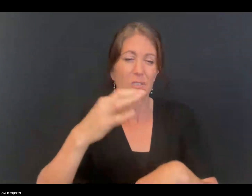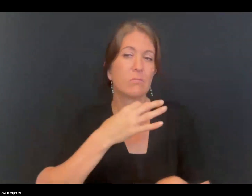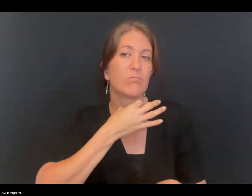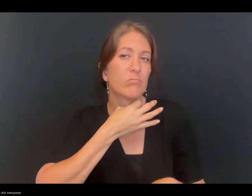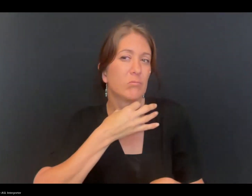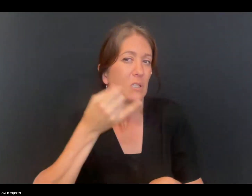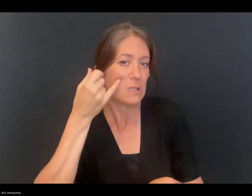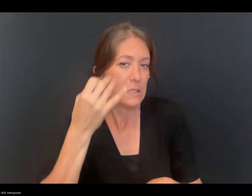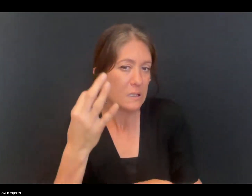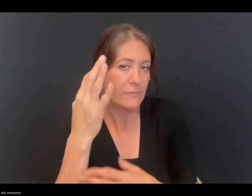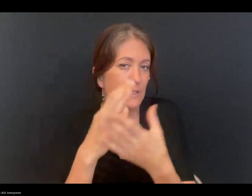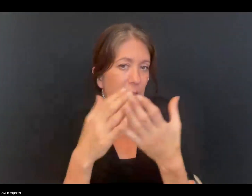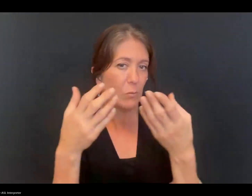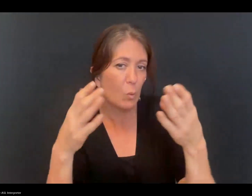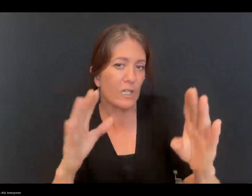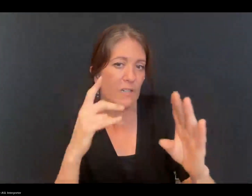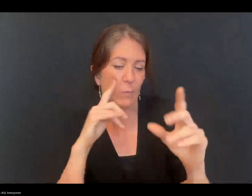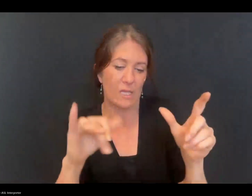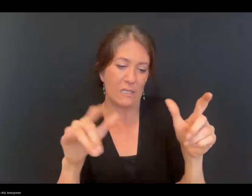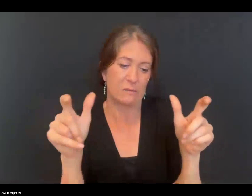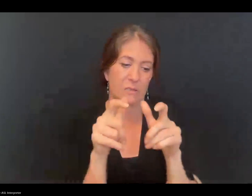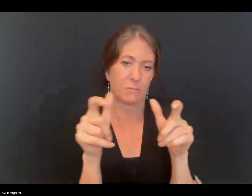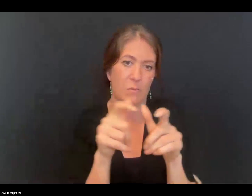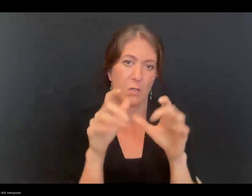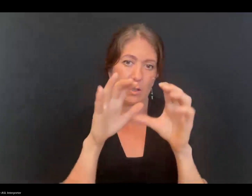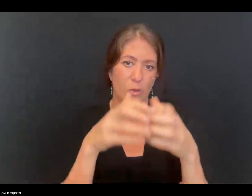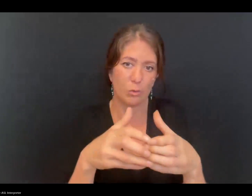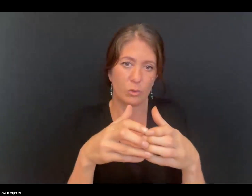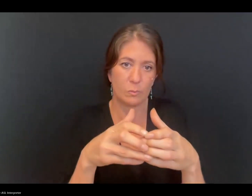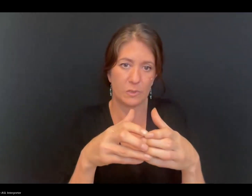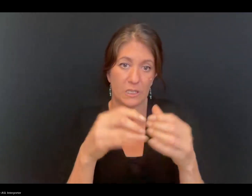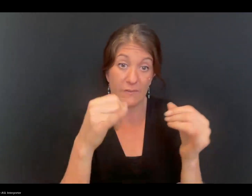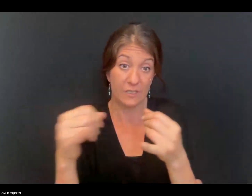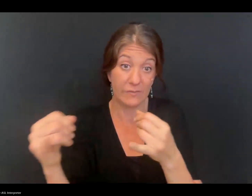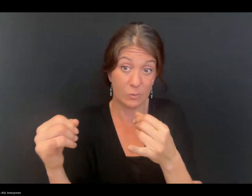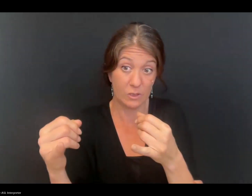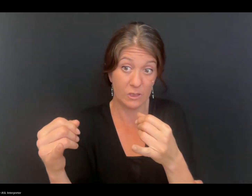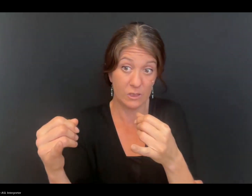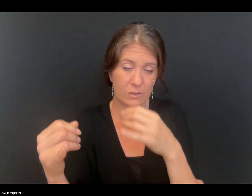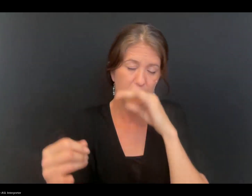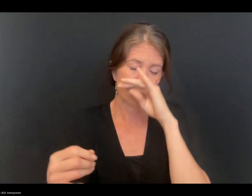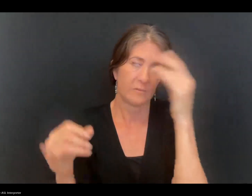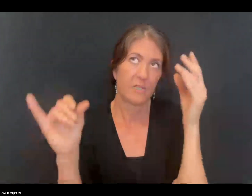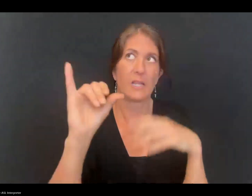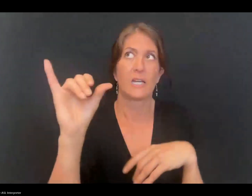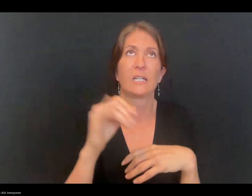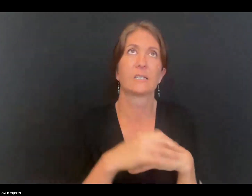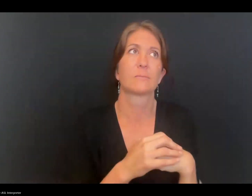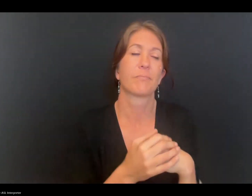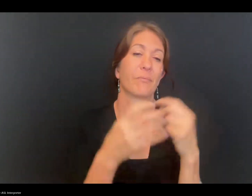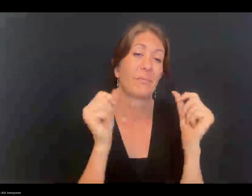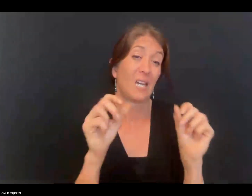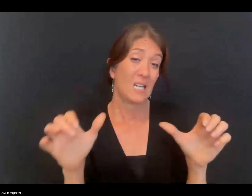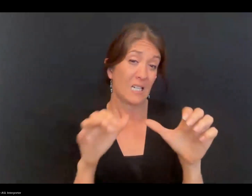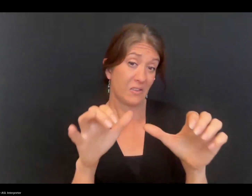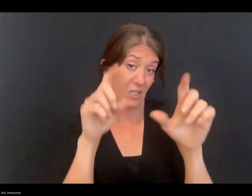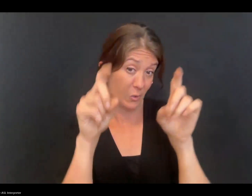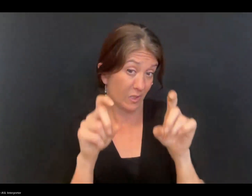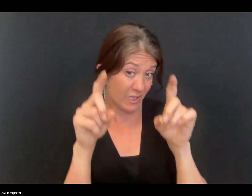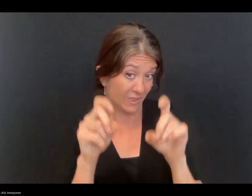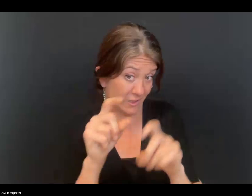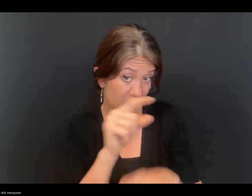for that very small portion of individuals, can like they do the assessment first and